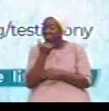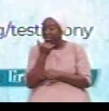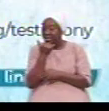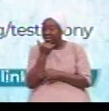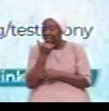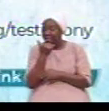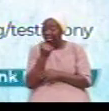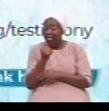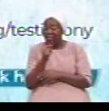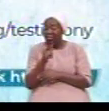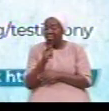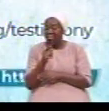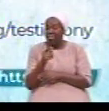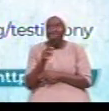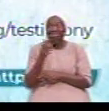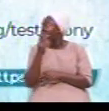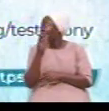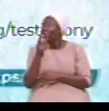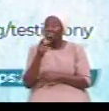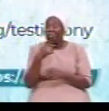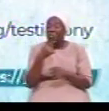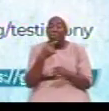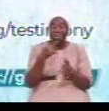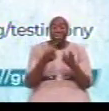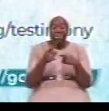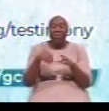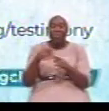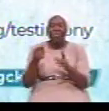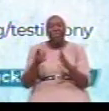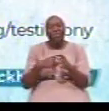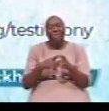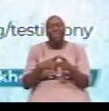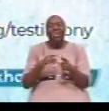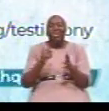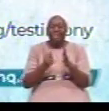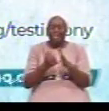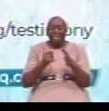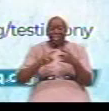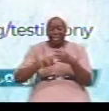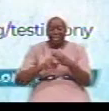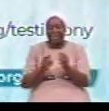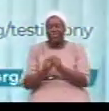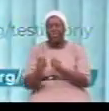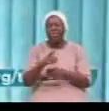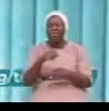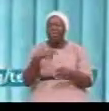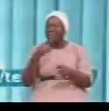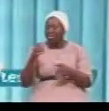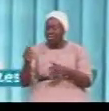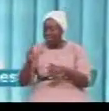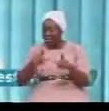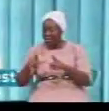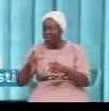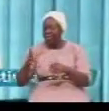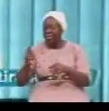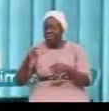You are looking up there. Who is coming down first? It starts with you. Tell the person next to you, the testimony starts with me.